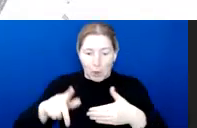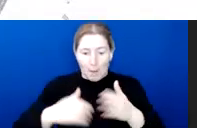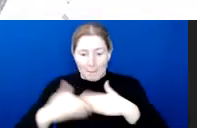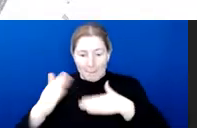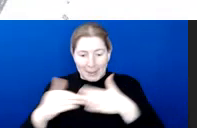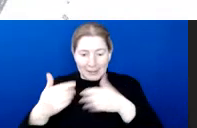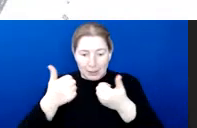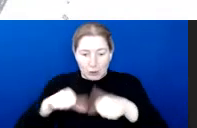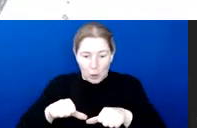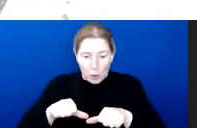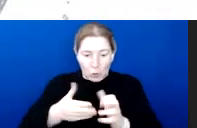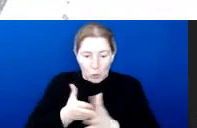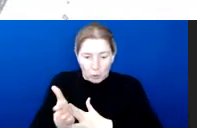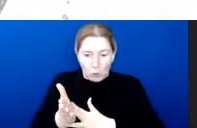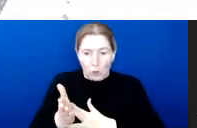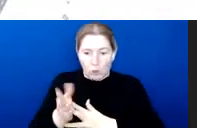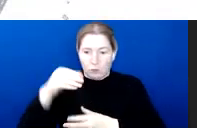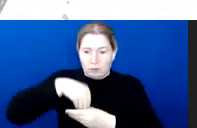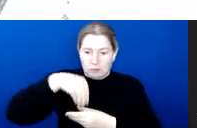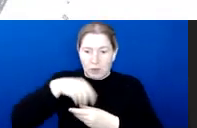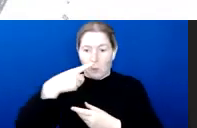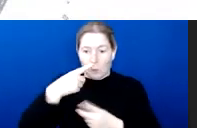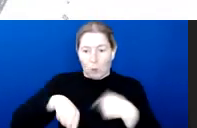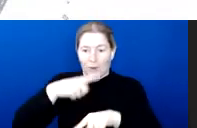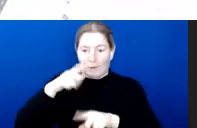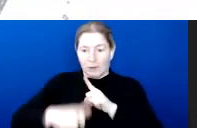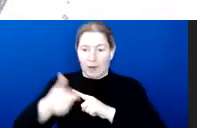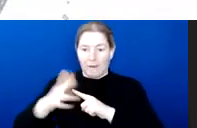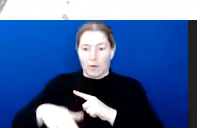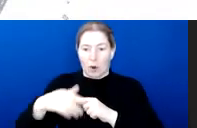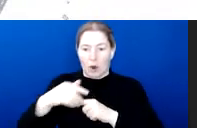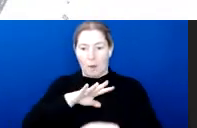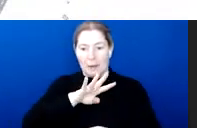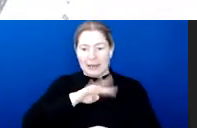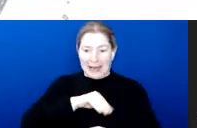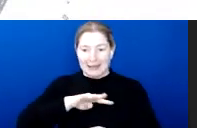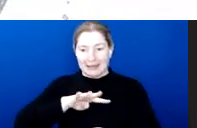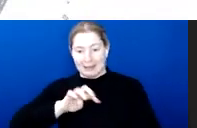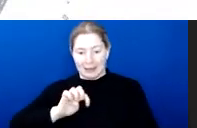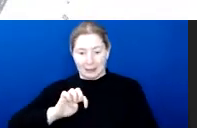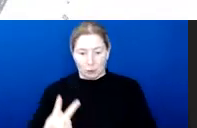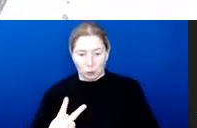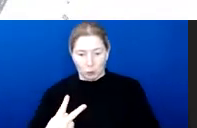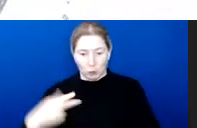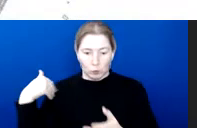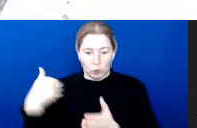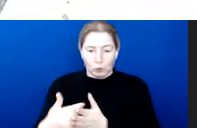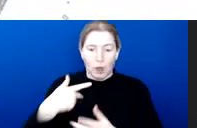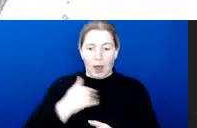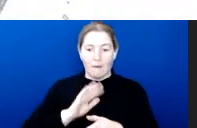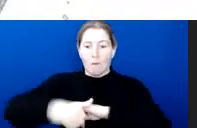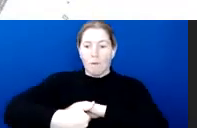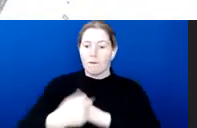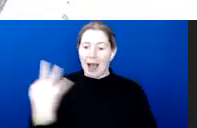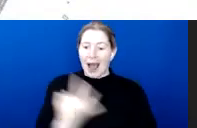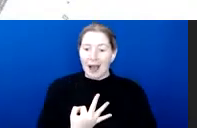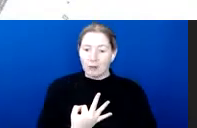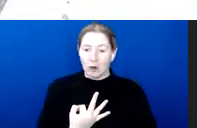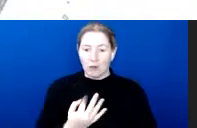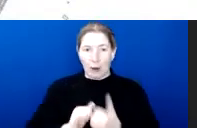Central, and we've done that since 1992. We have more than 800 partners. I think we're